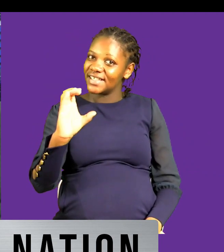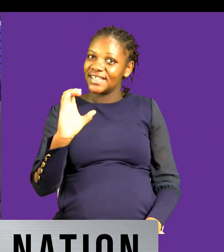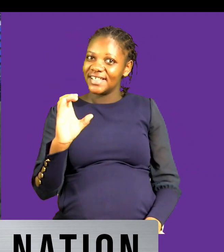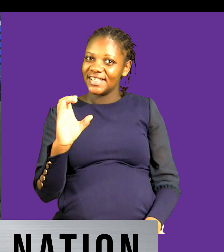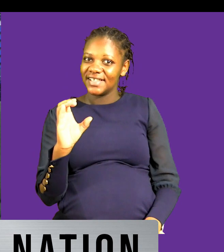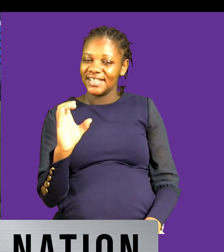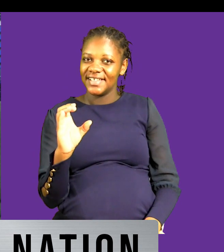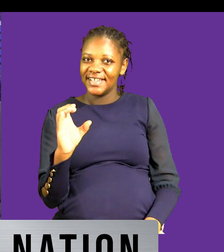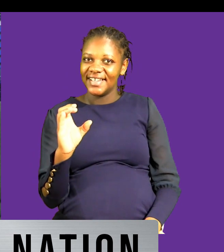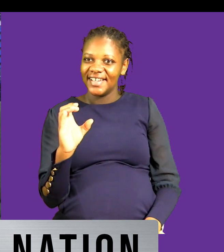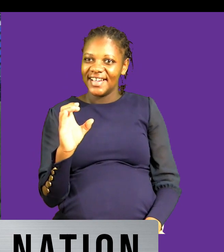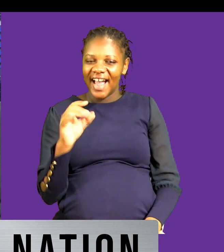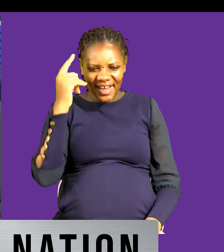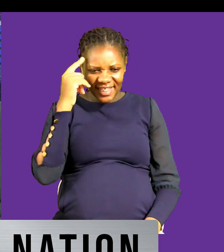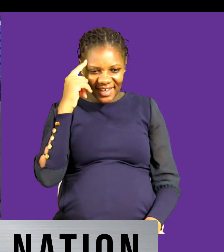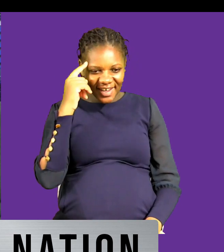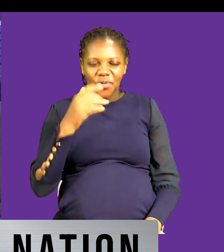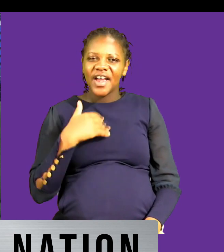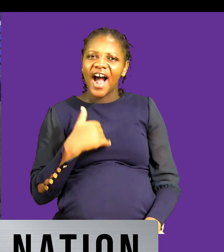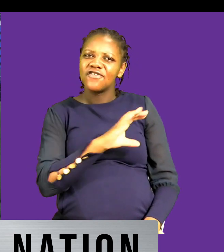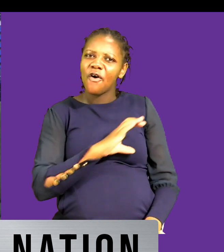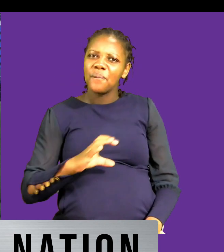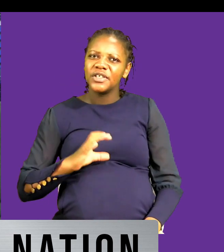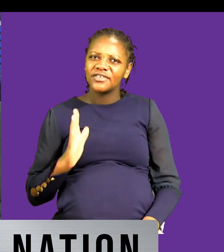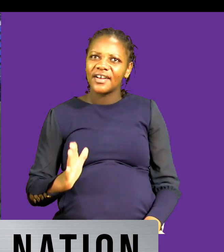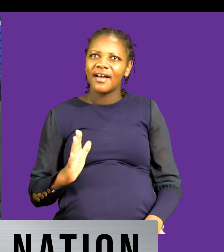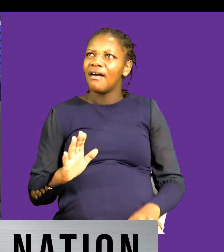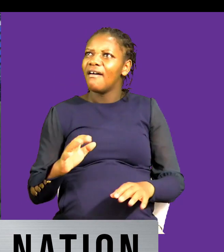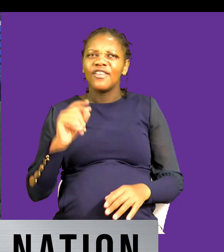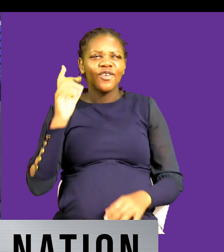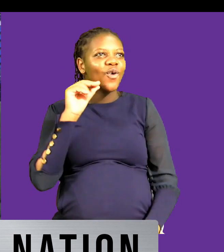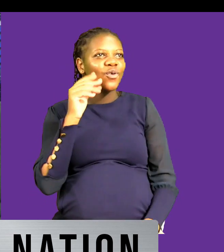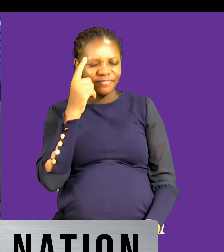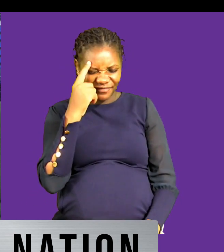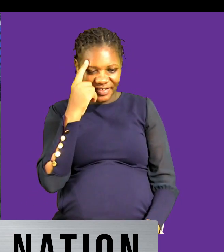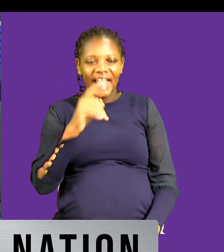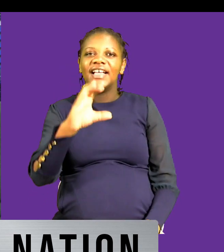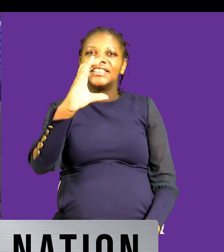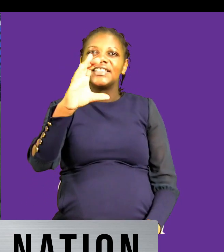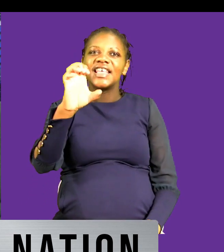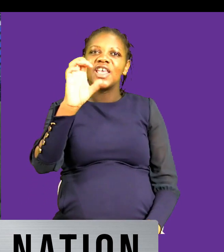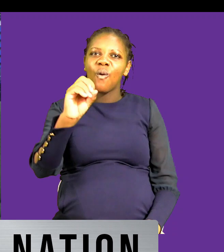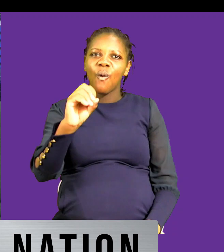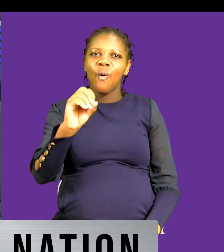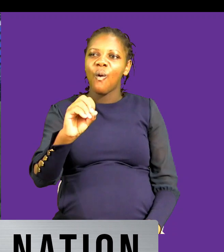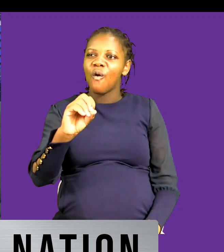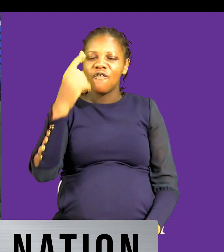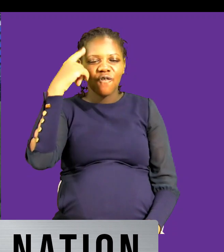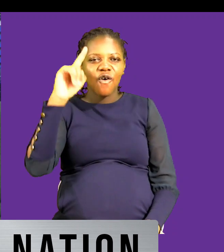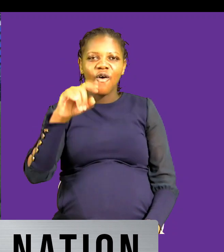Marjan is still there as a secretary, as a CEO of IBC. Right. We are going to take